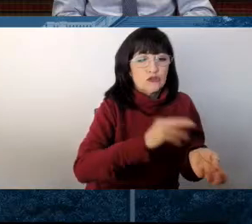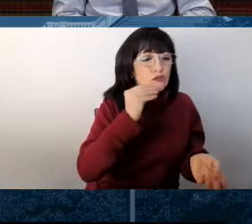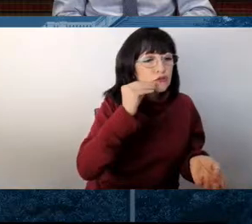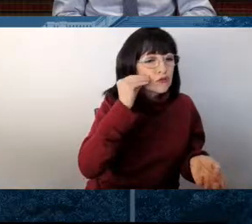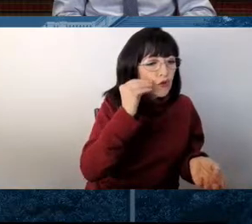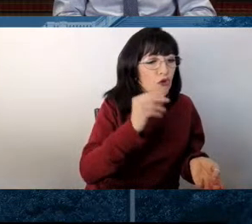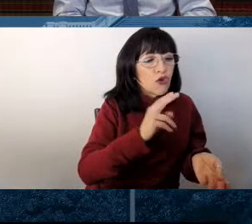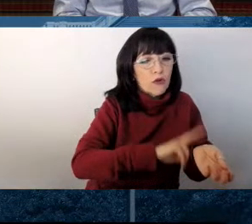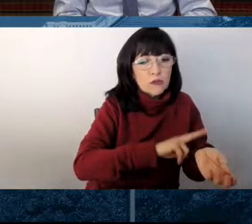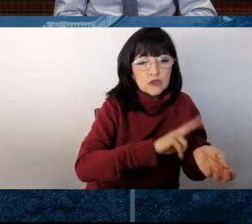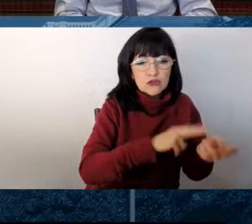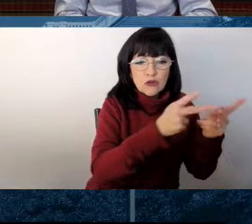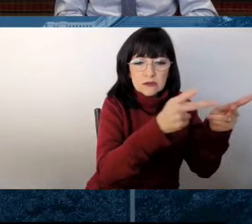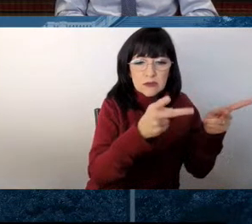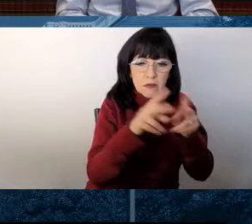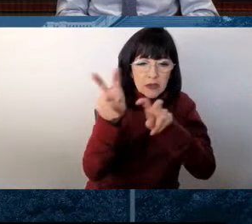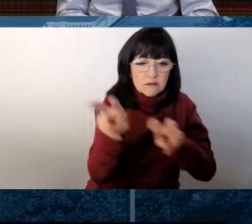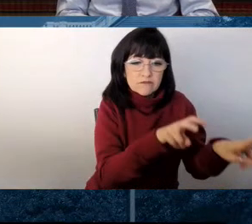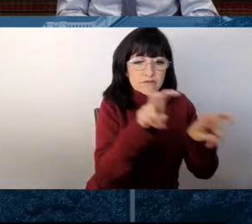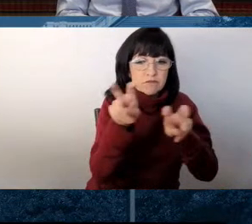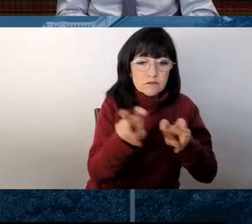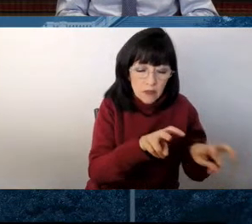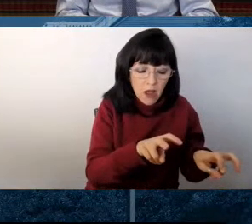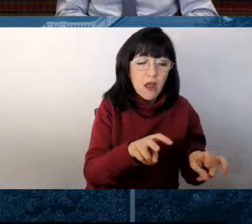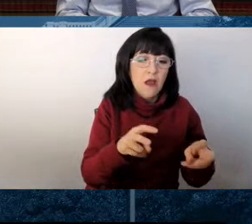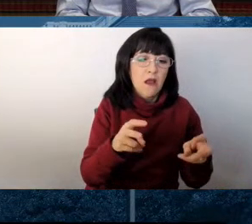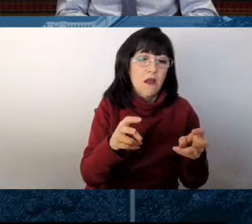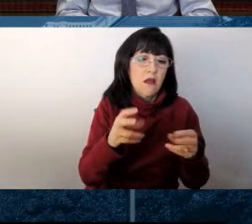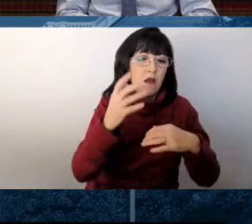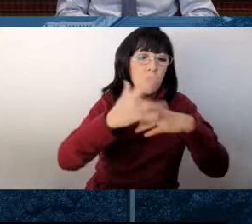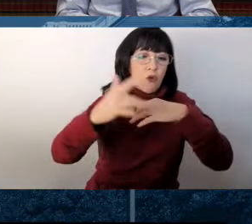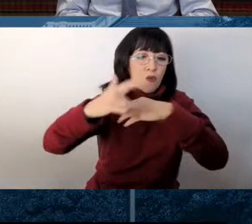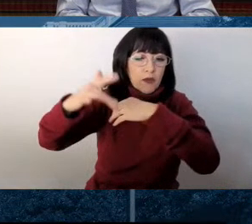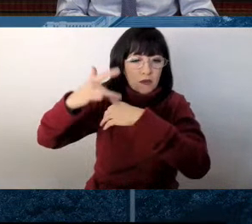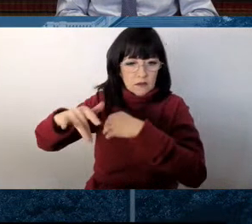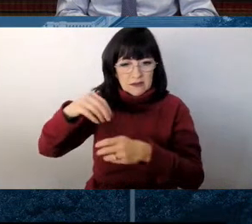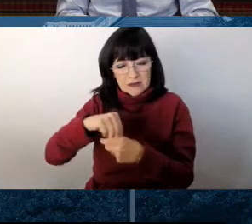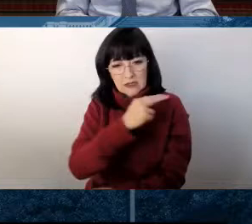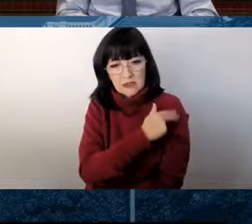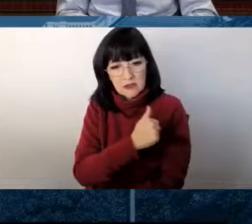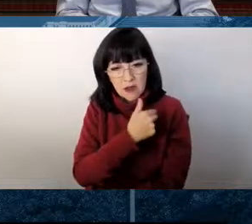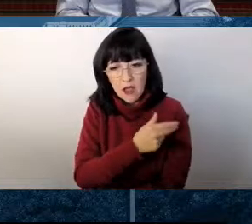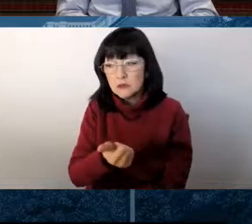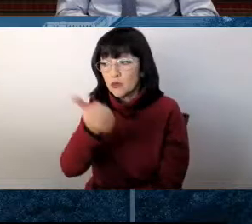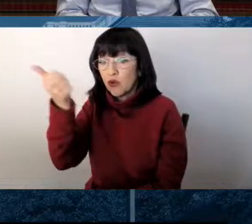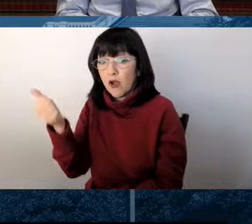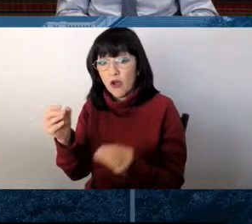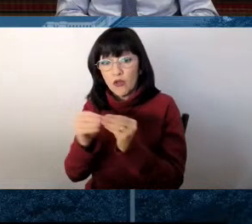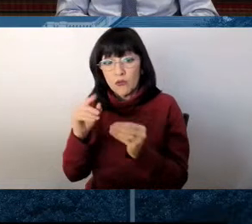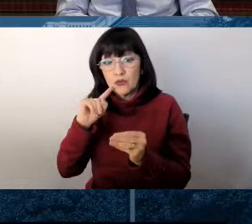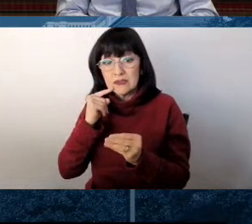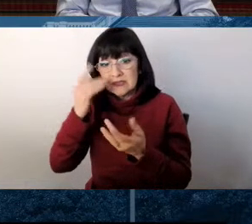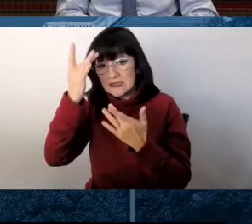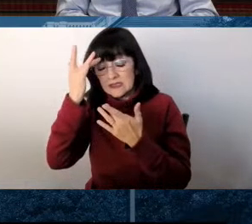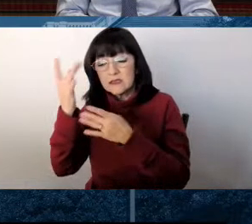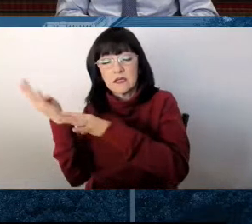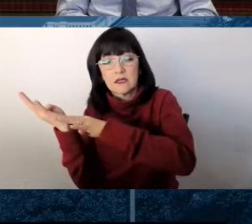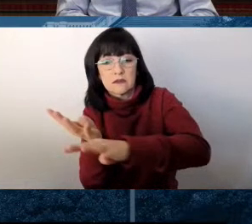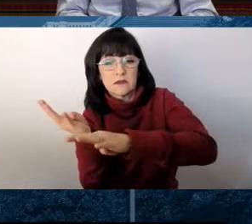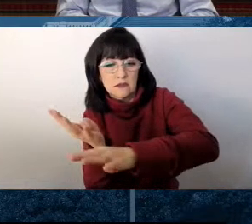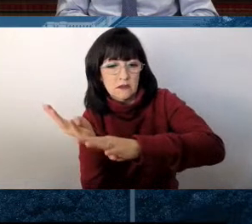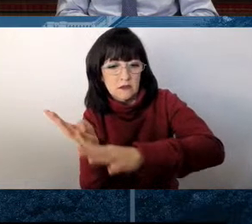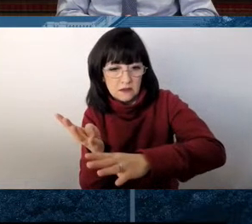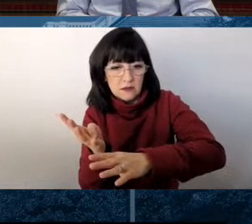look at the vaccine update. We know that the most important thing that folks can do to help us tamp down this surge